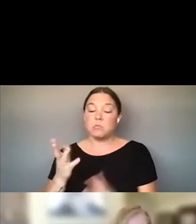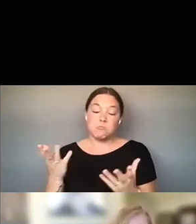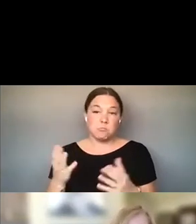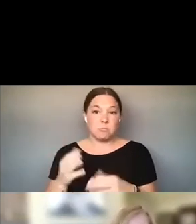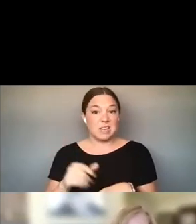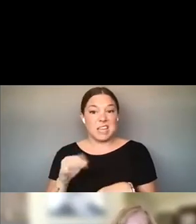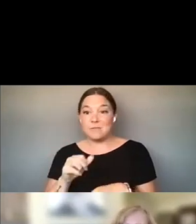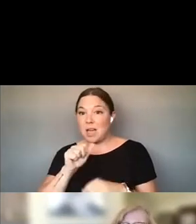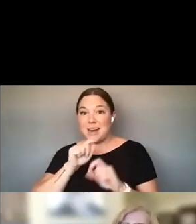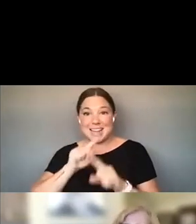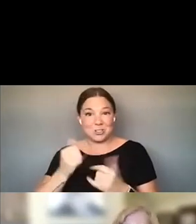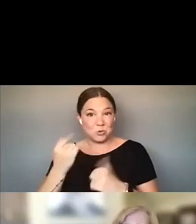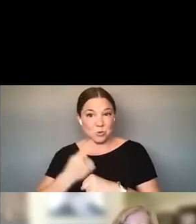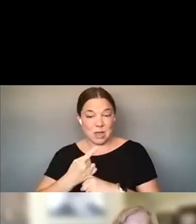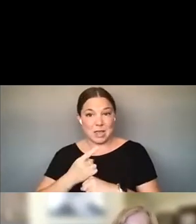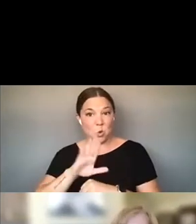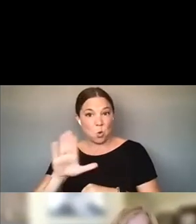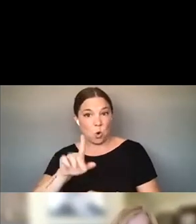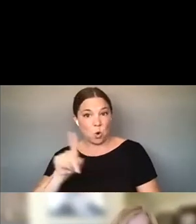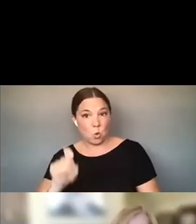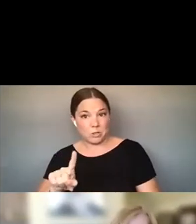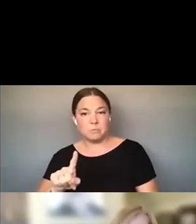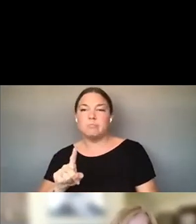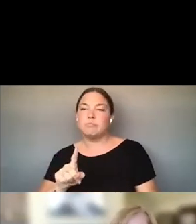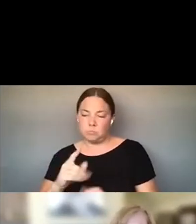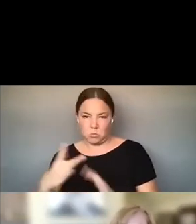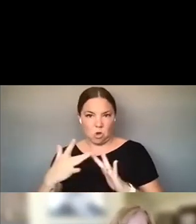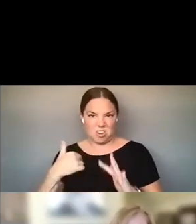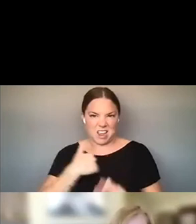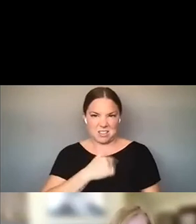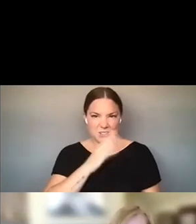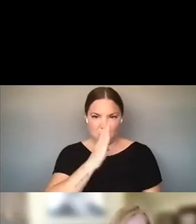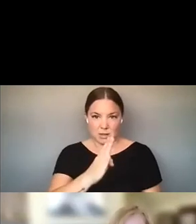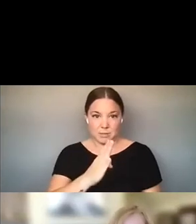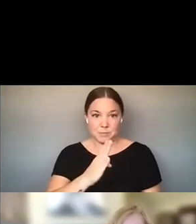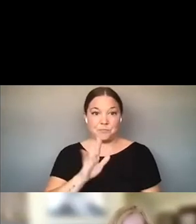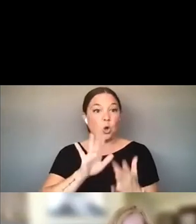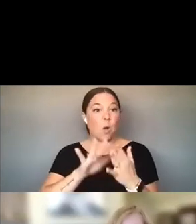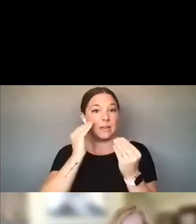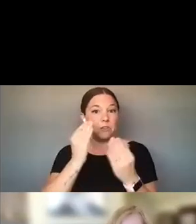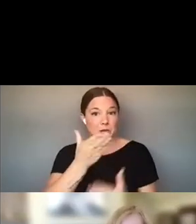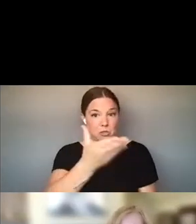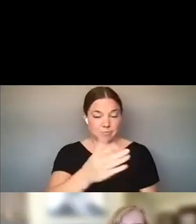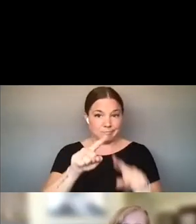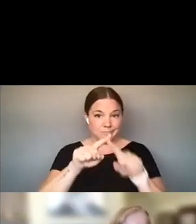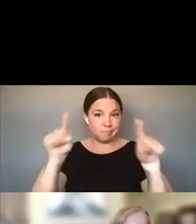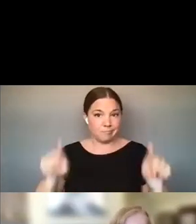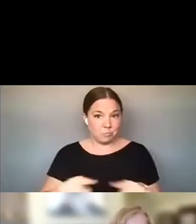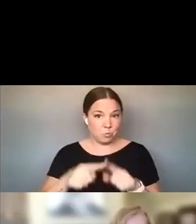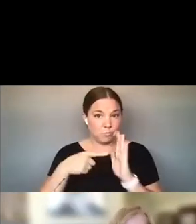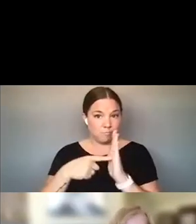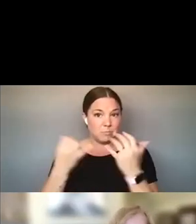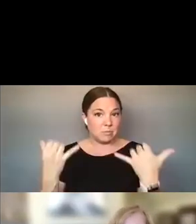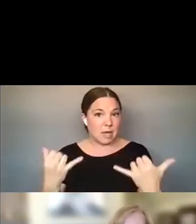don't get to your questions today, be sure to reach out to us directly. Our contact information is on your screen and